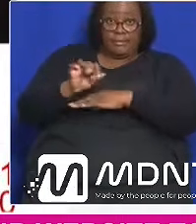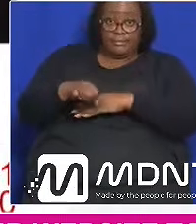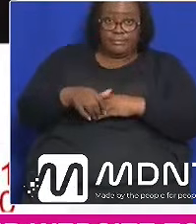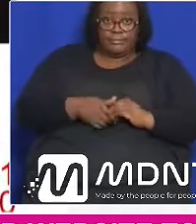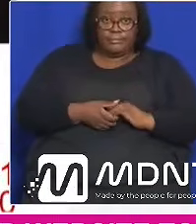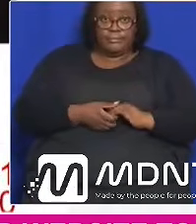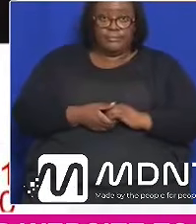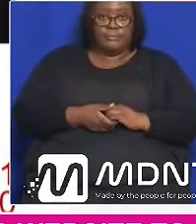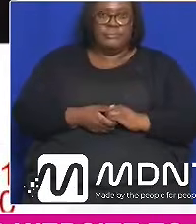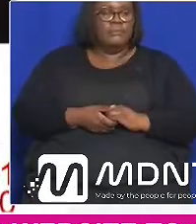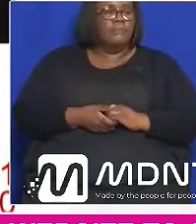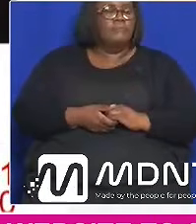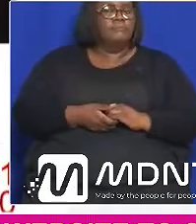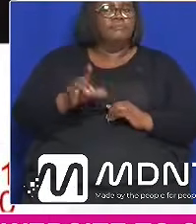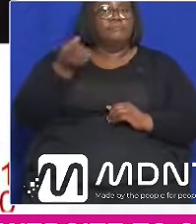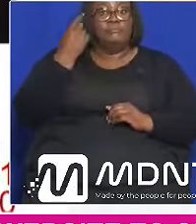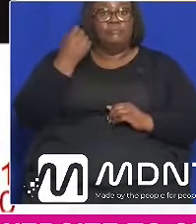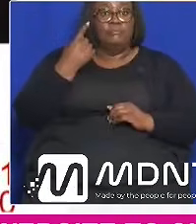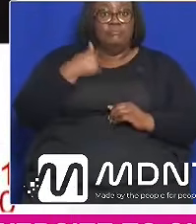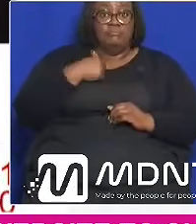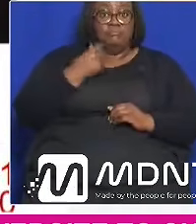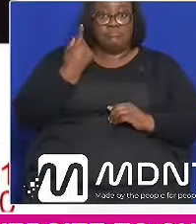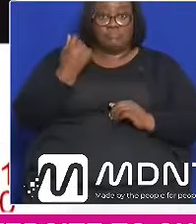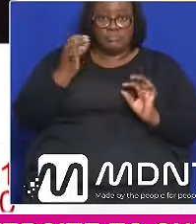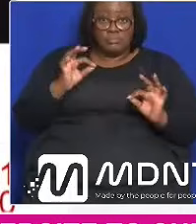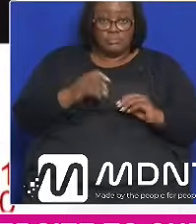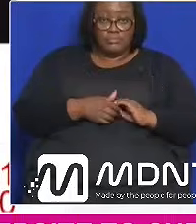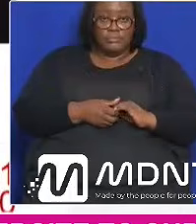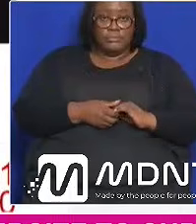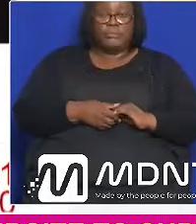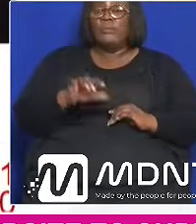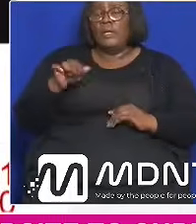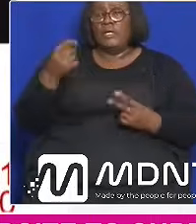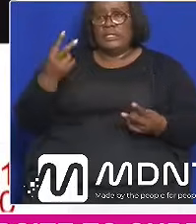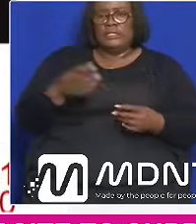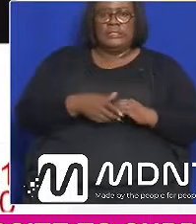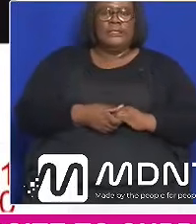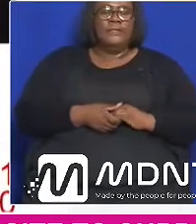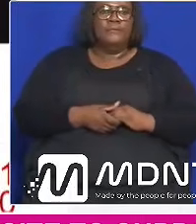Do I understand that correctly? Yes, I see. And